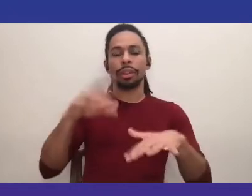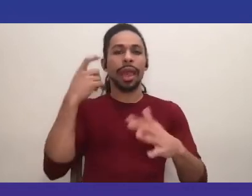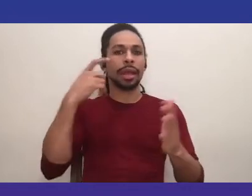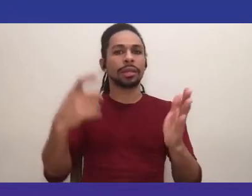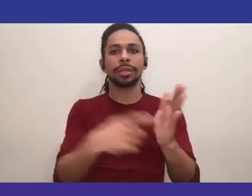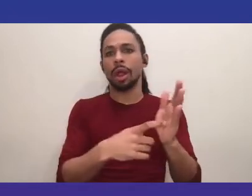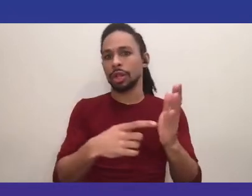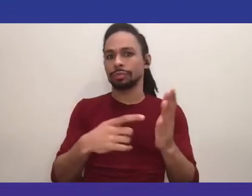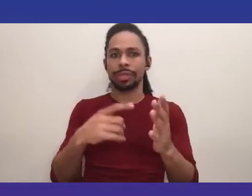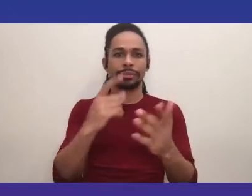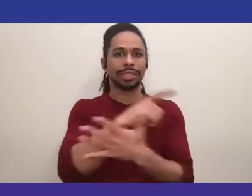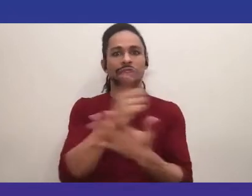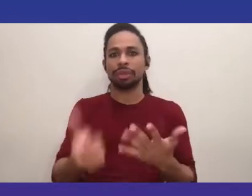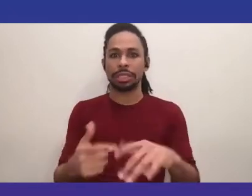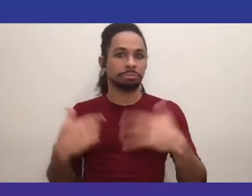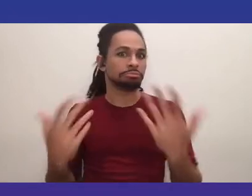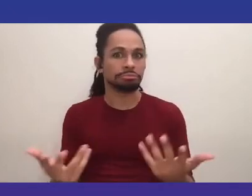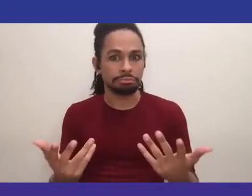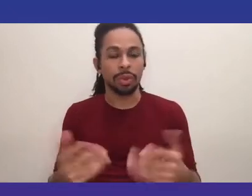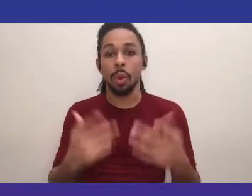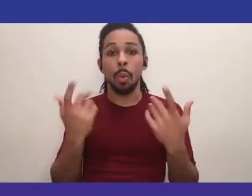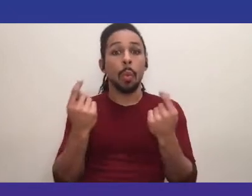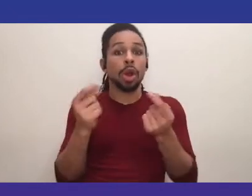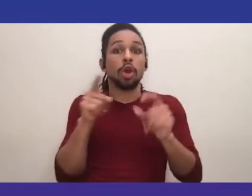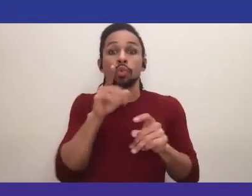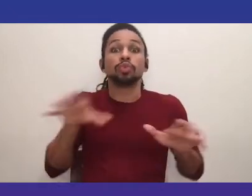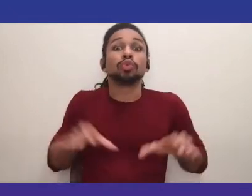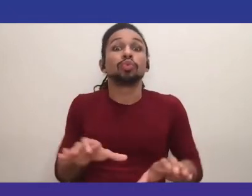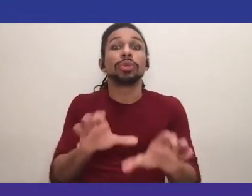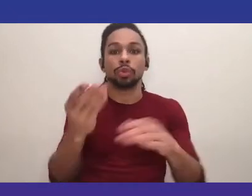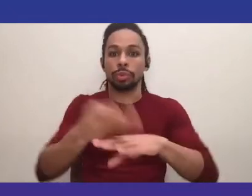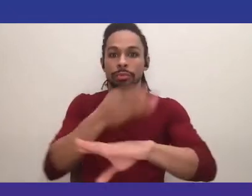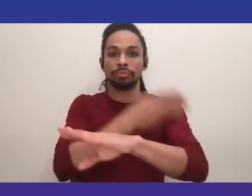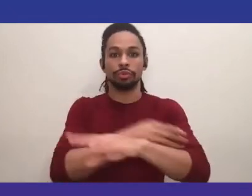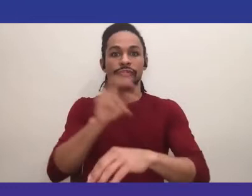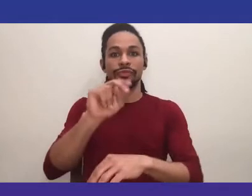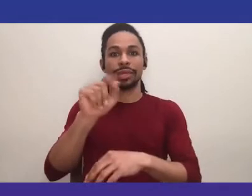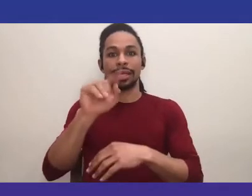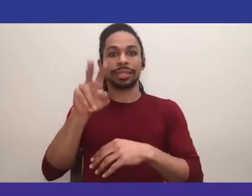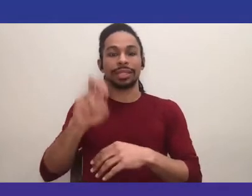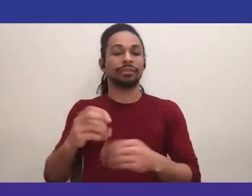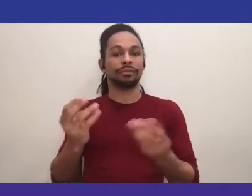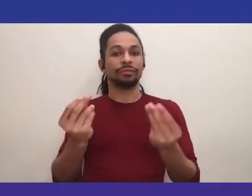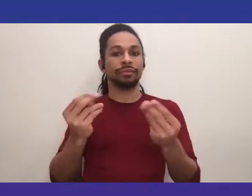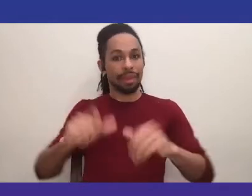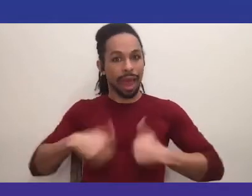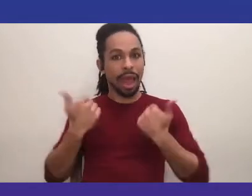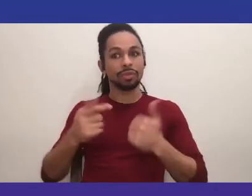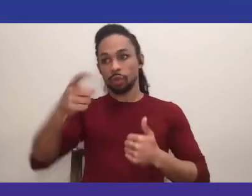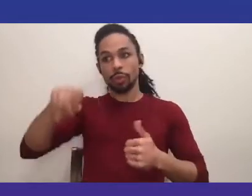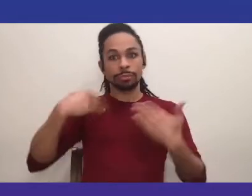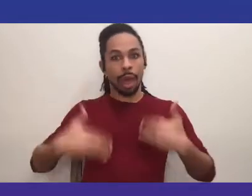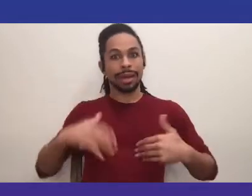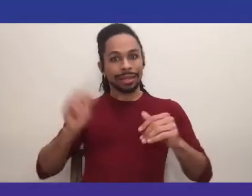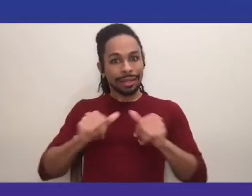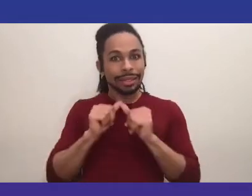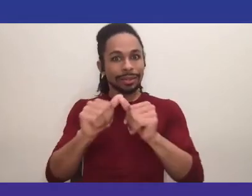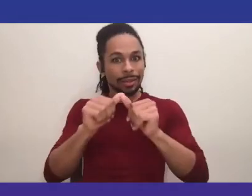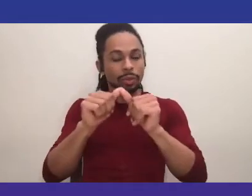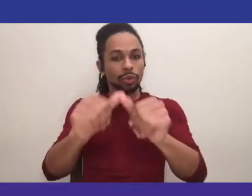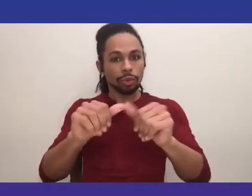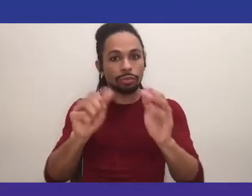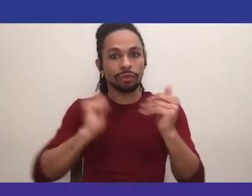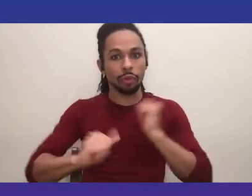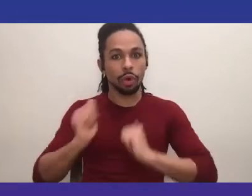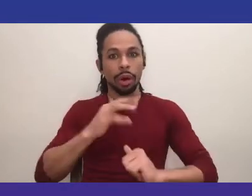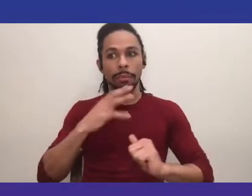So what are you doing to actually like improve Native lives so those bodies could continue to perform and be well compensated? And I think